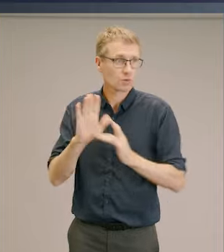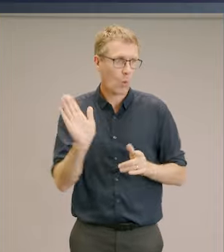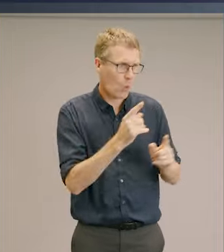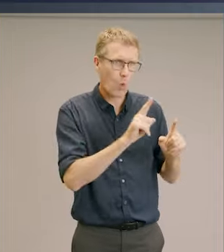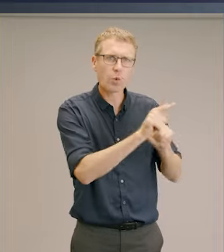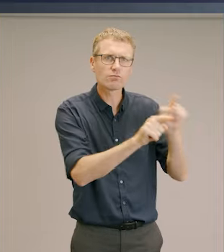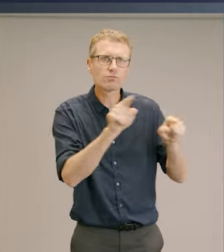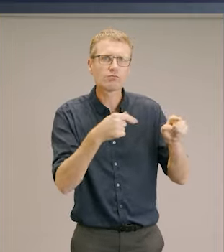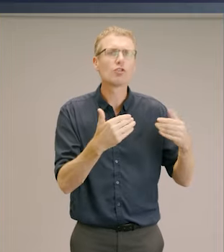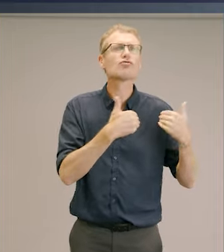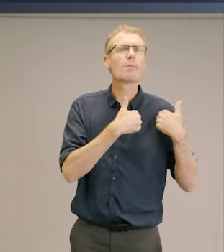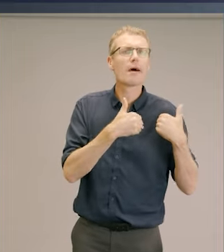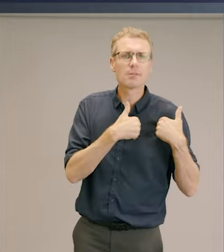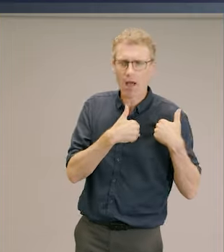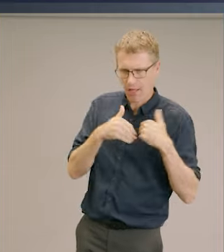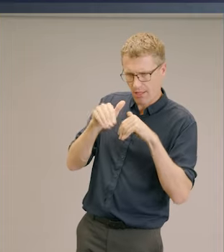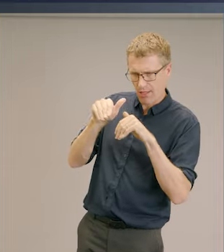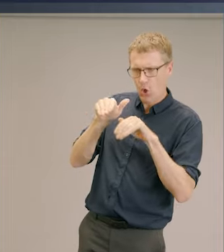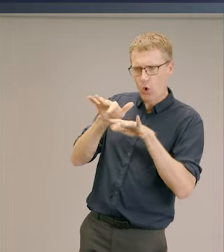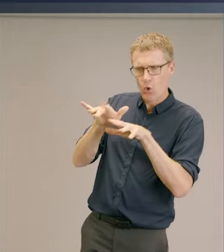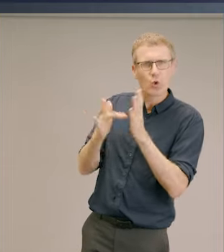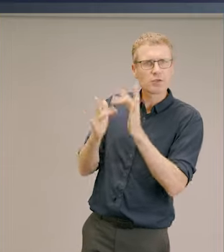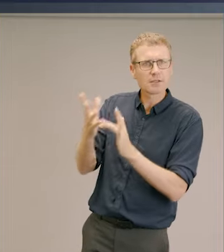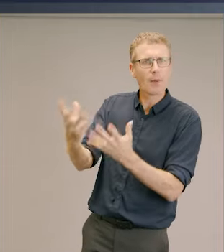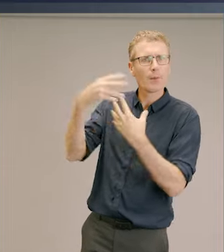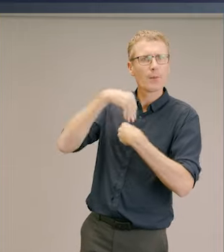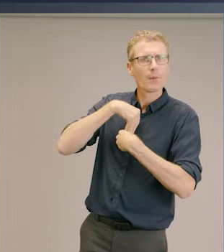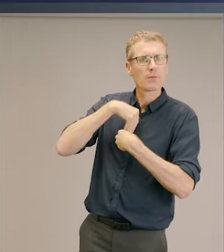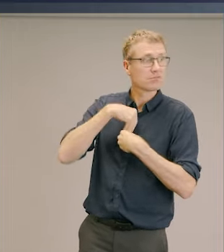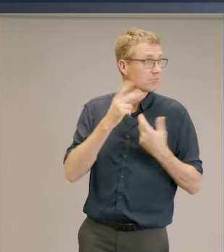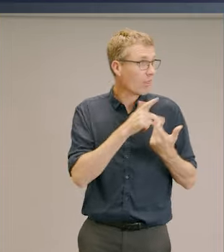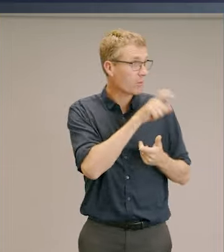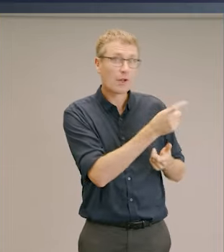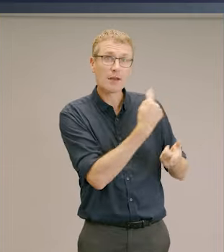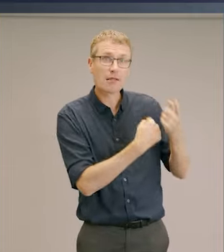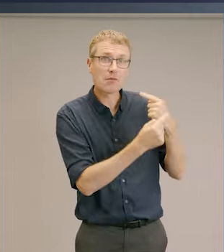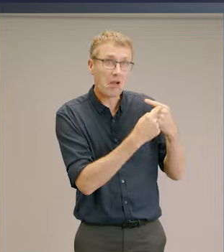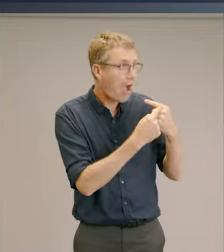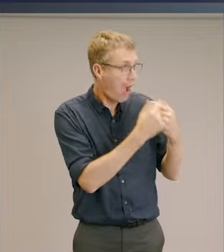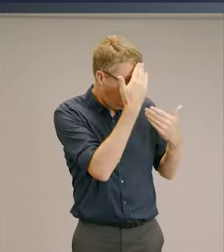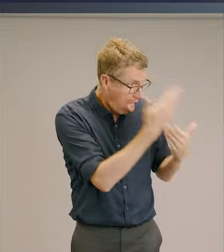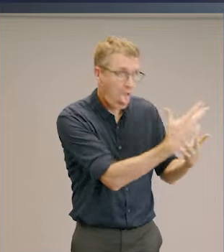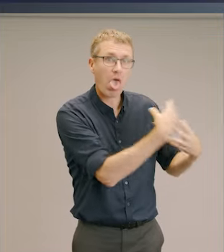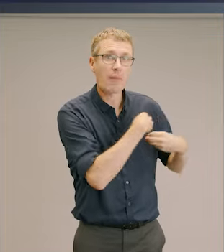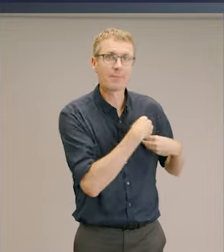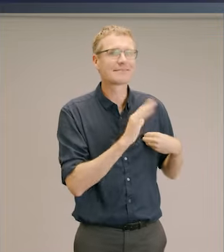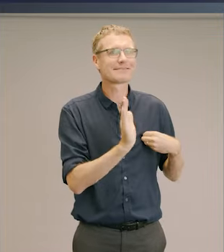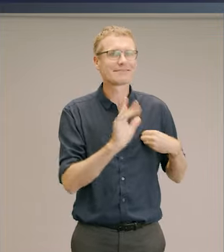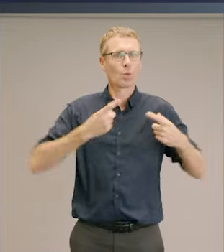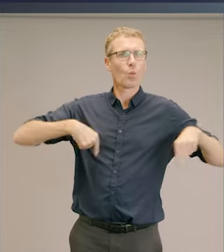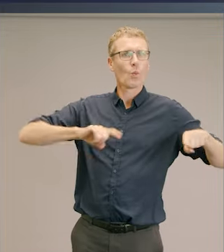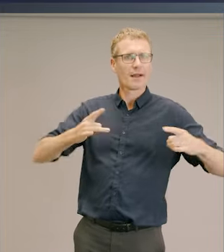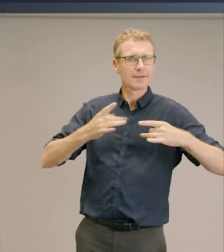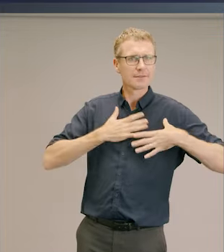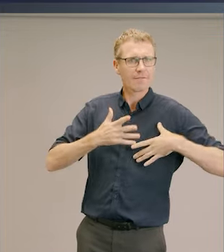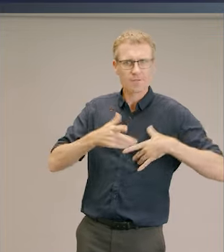responsibility to really get to know Jesus. We can't take on board someone else's version of Jesus. And so that's what this series